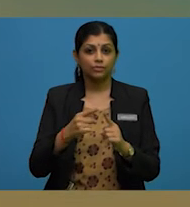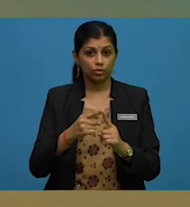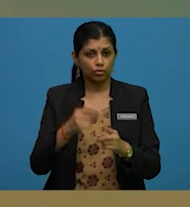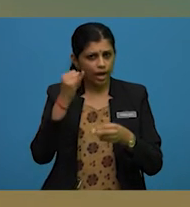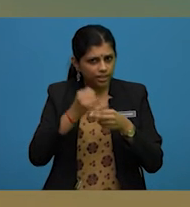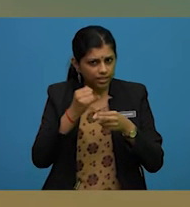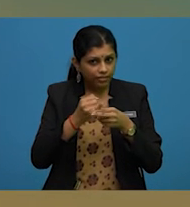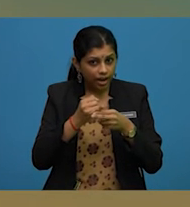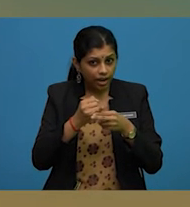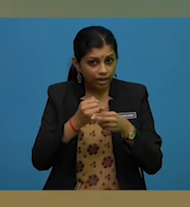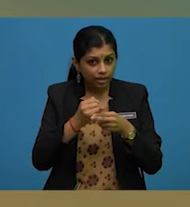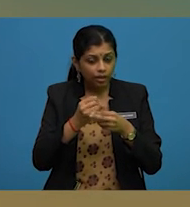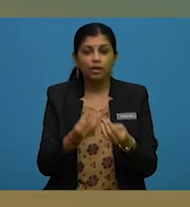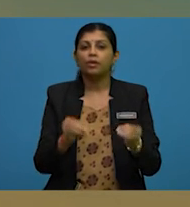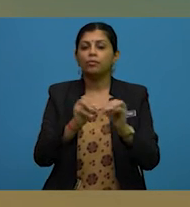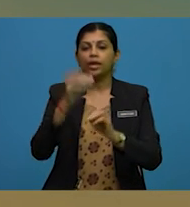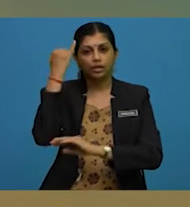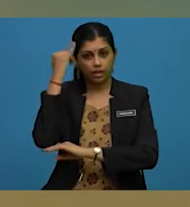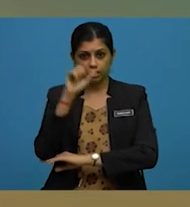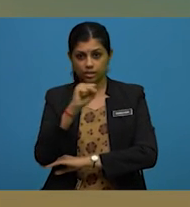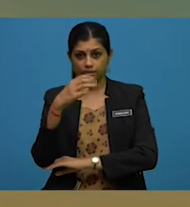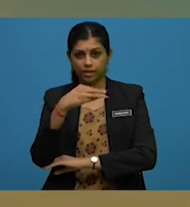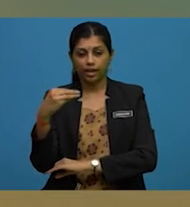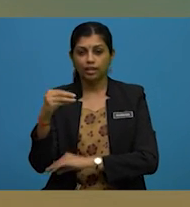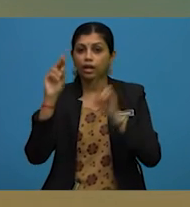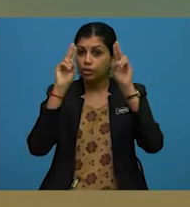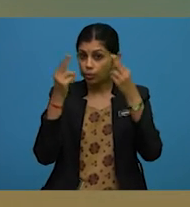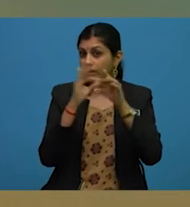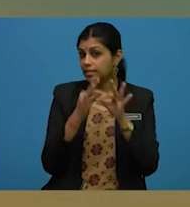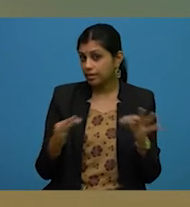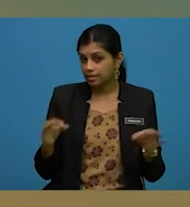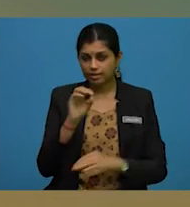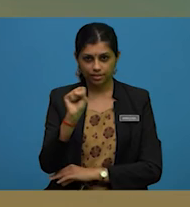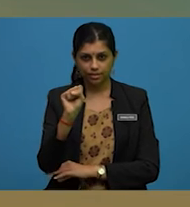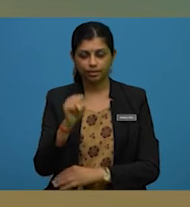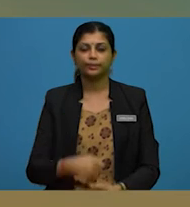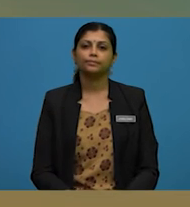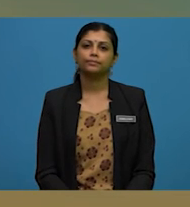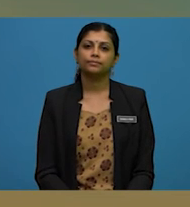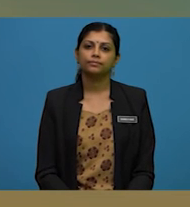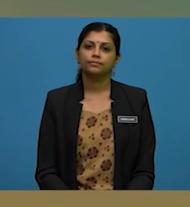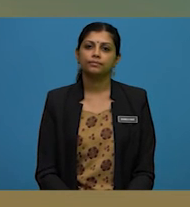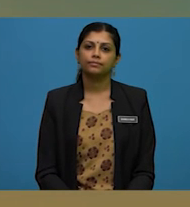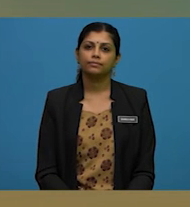to identify main ideas and topic sentences,